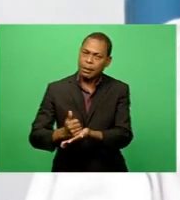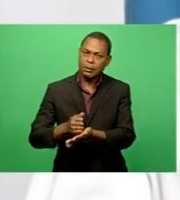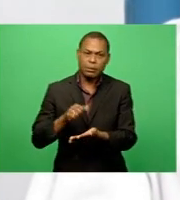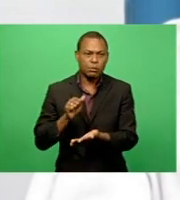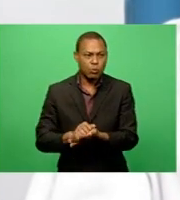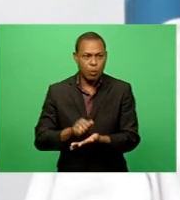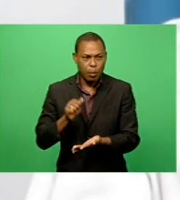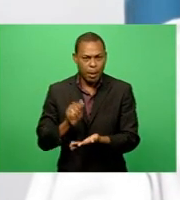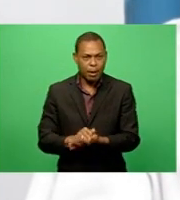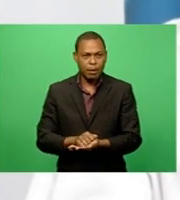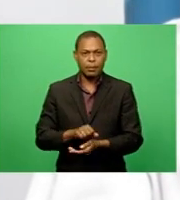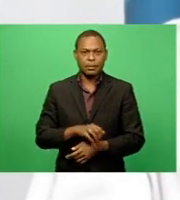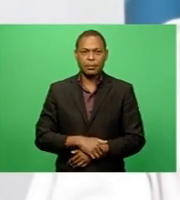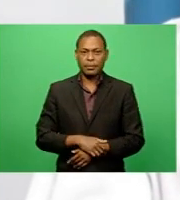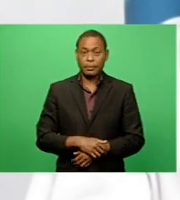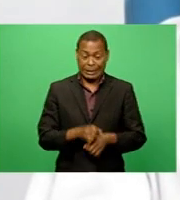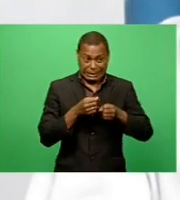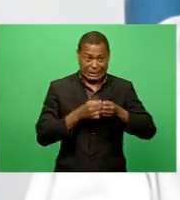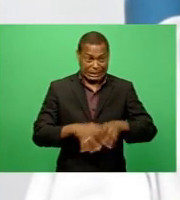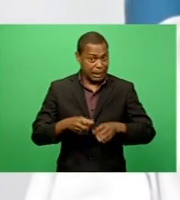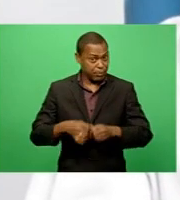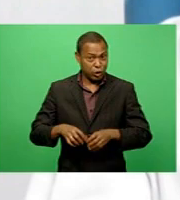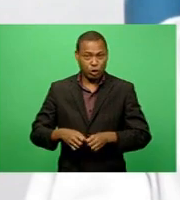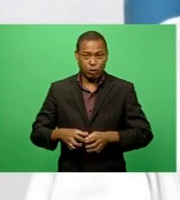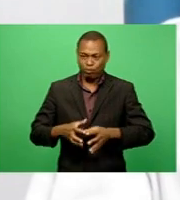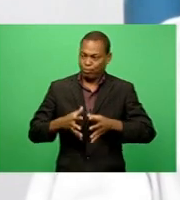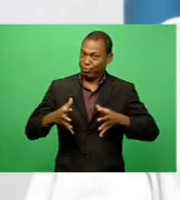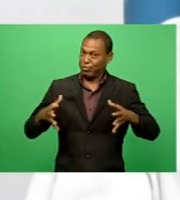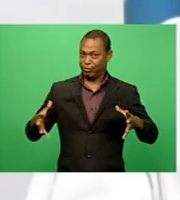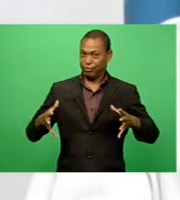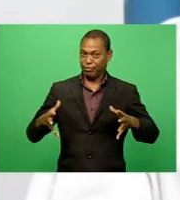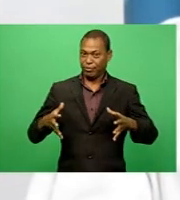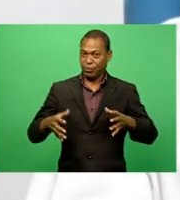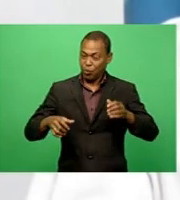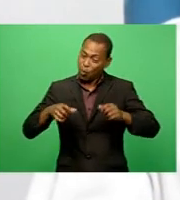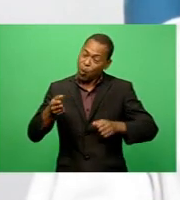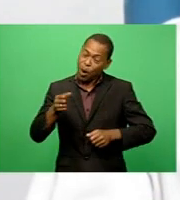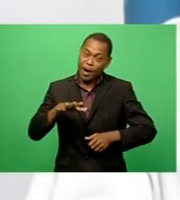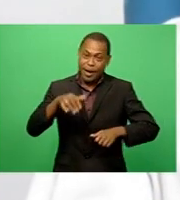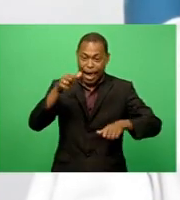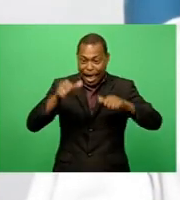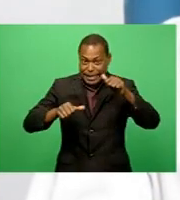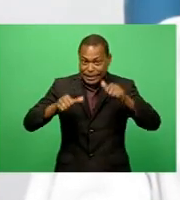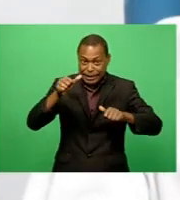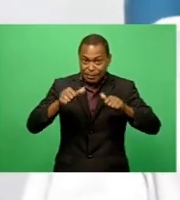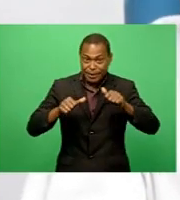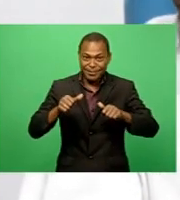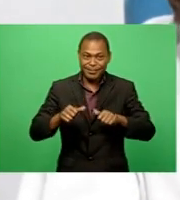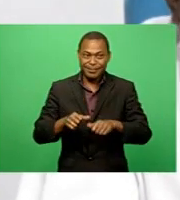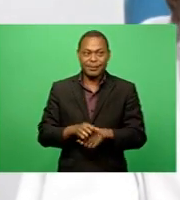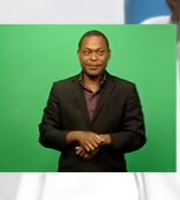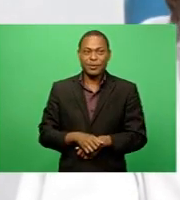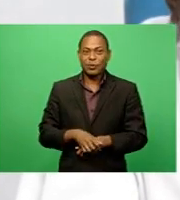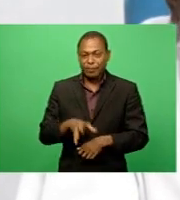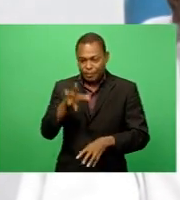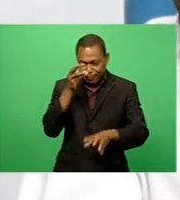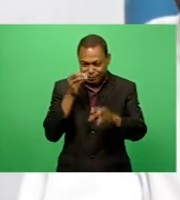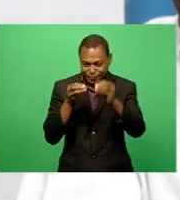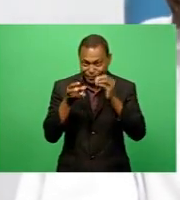Unfortunately, the damage is quite large. We have done our initial damage assessment and we have quantified it, and the figure is